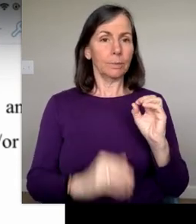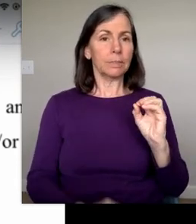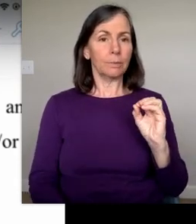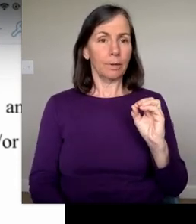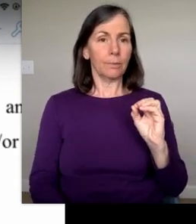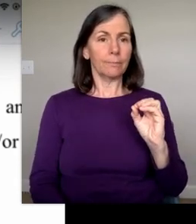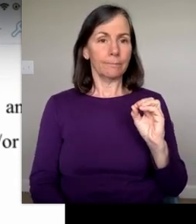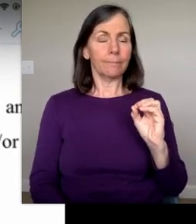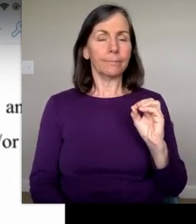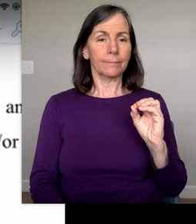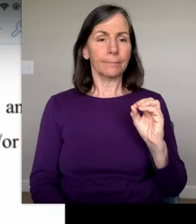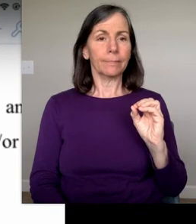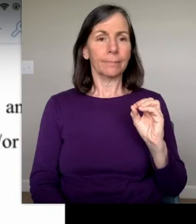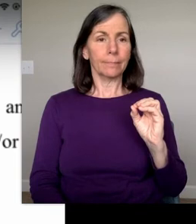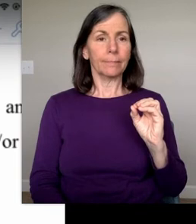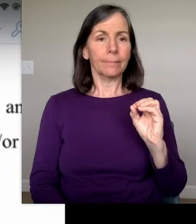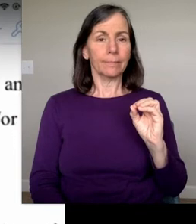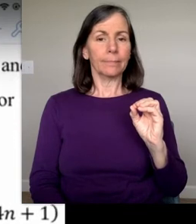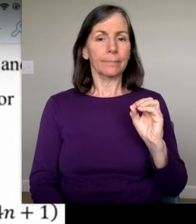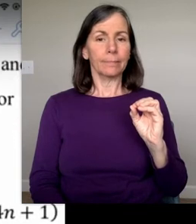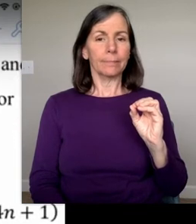0.